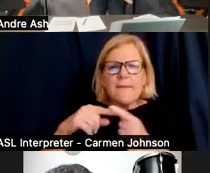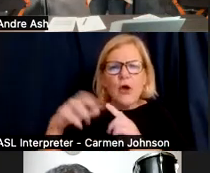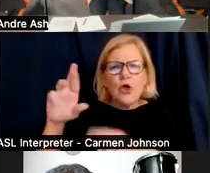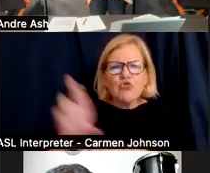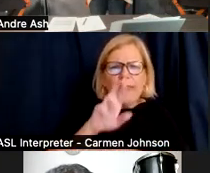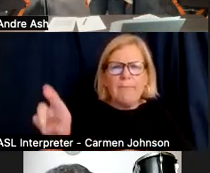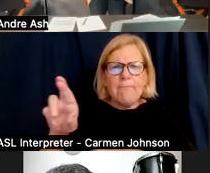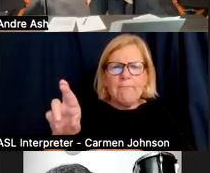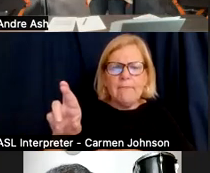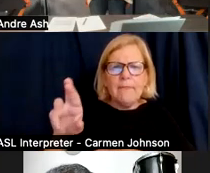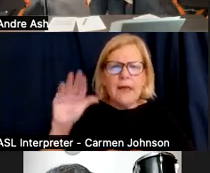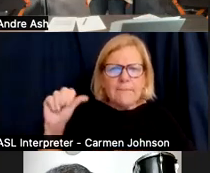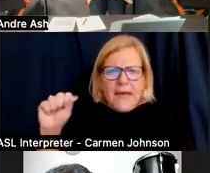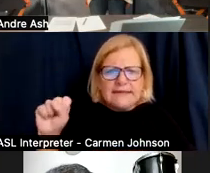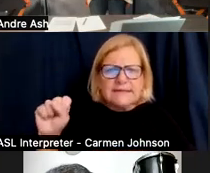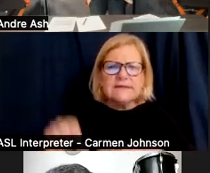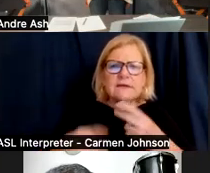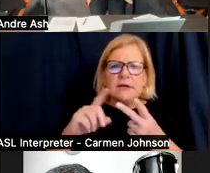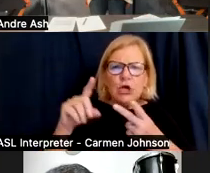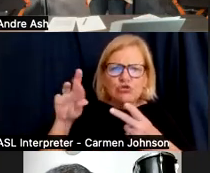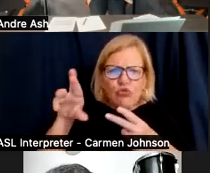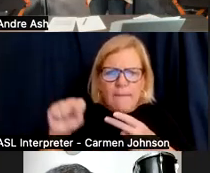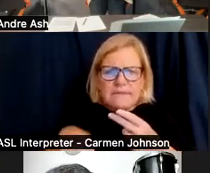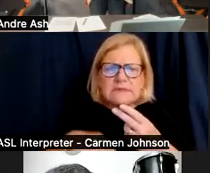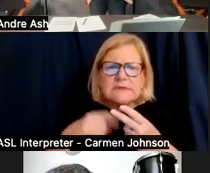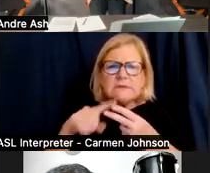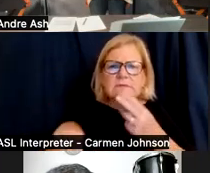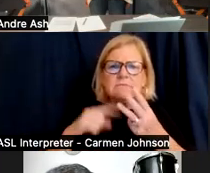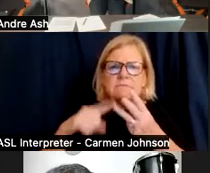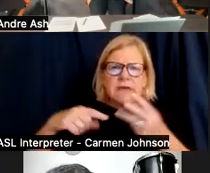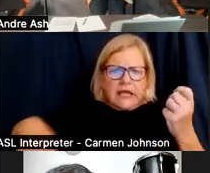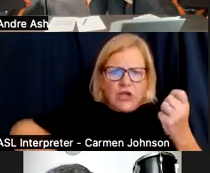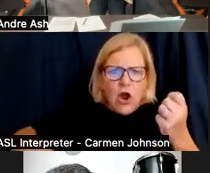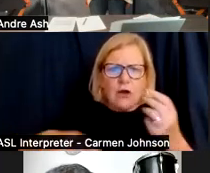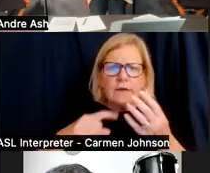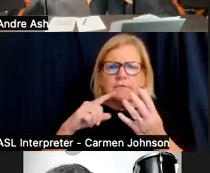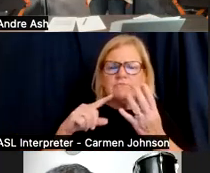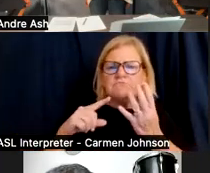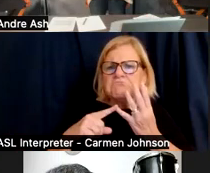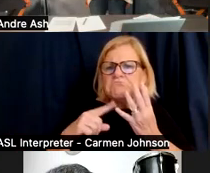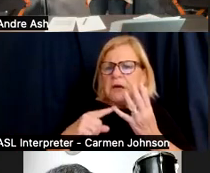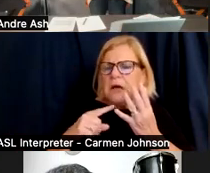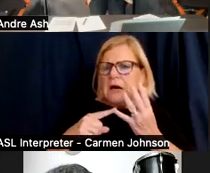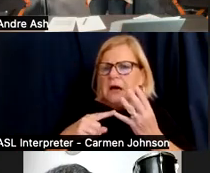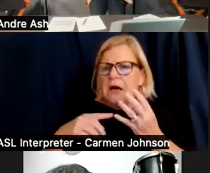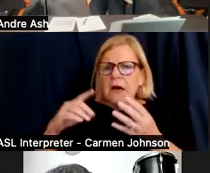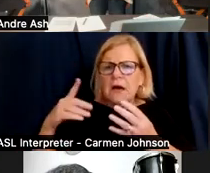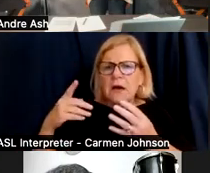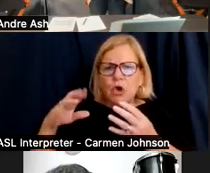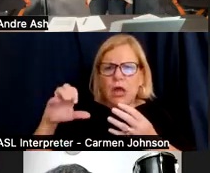section, the bass and the drums, and you may have a guitar player, or you may have a percussionist, a